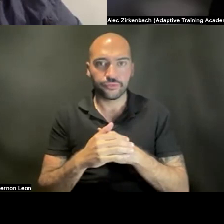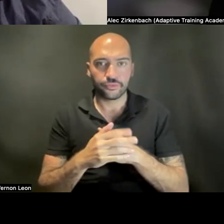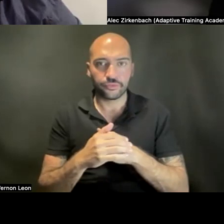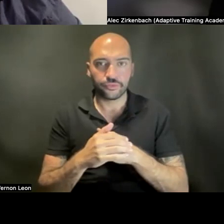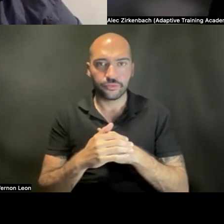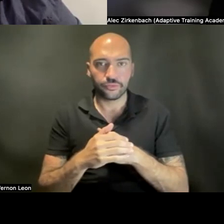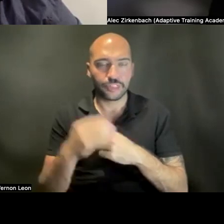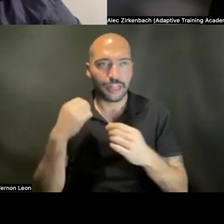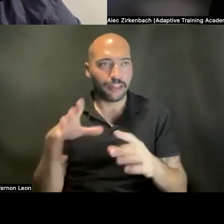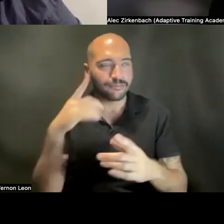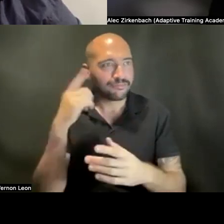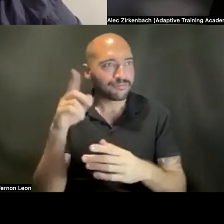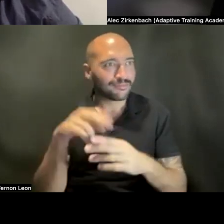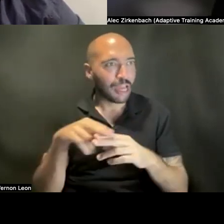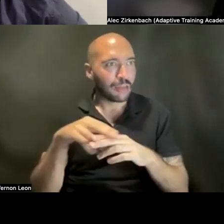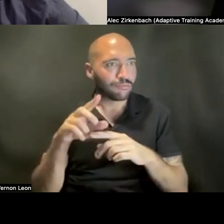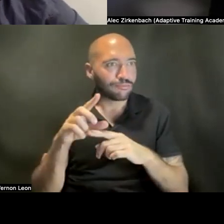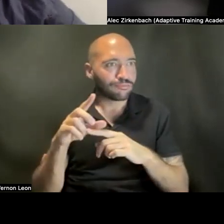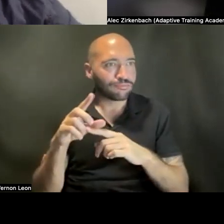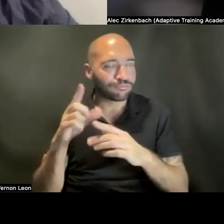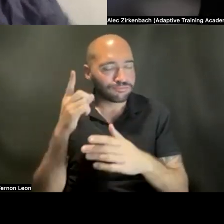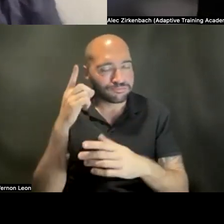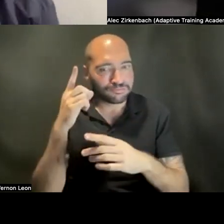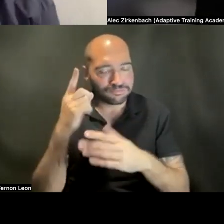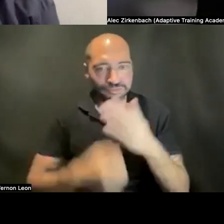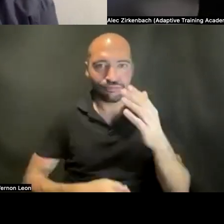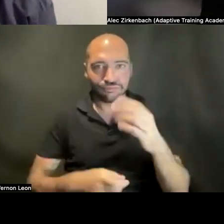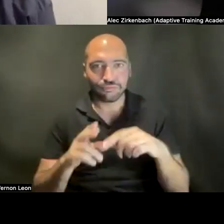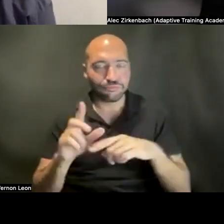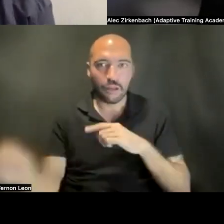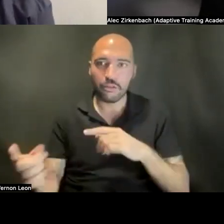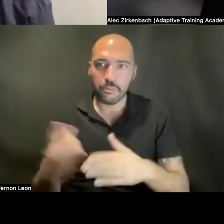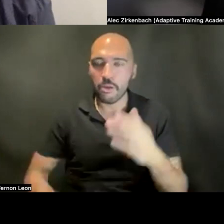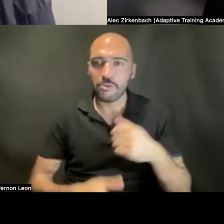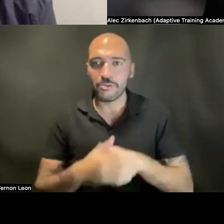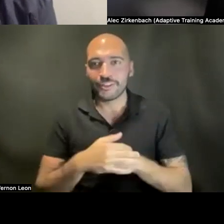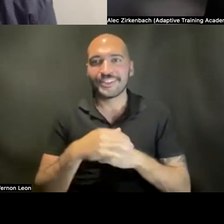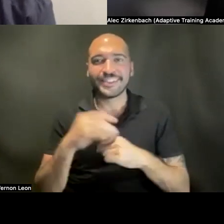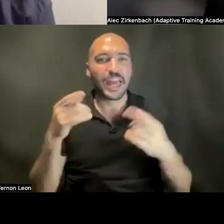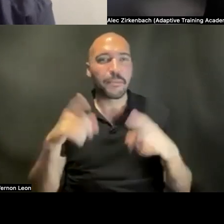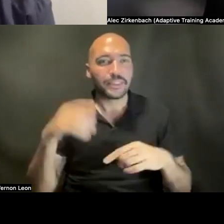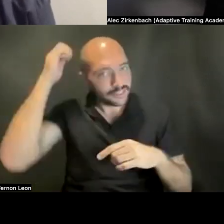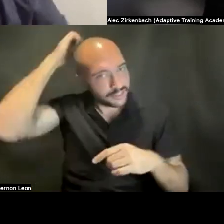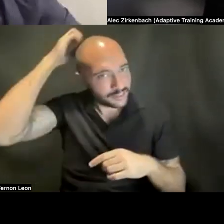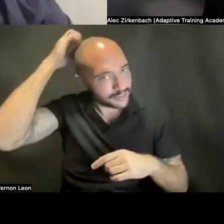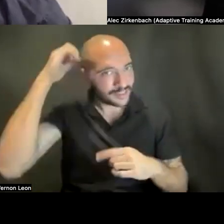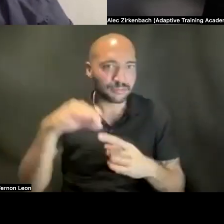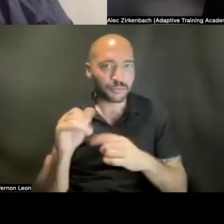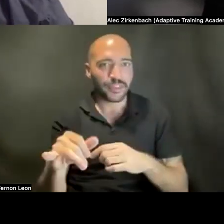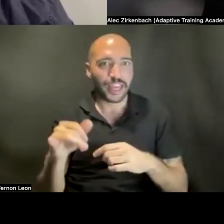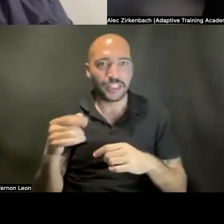I lost my train of thought. I'm so sorry. This is Katie. That definitely happens, especially with these short